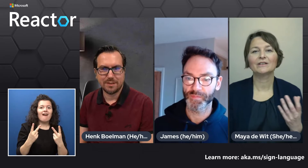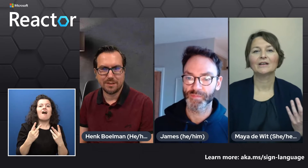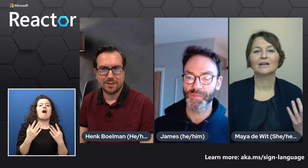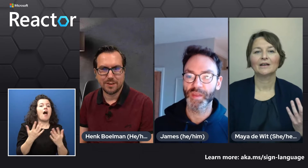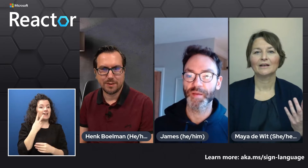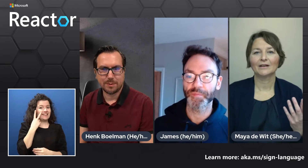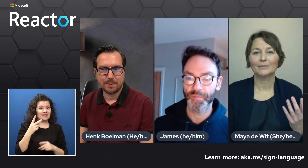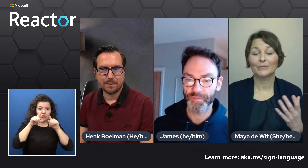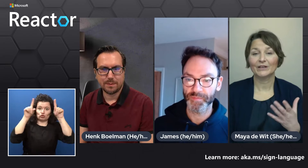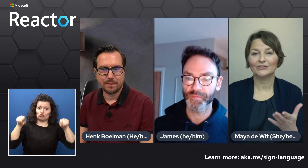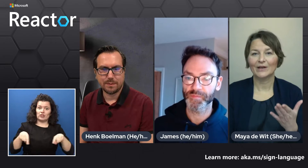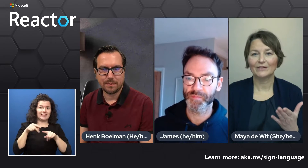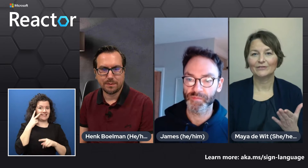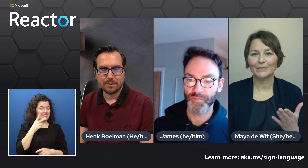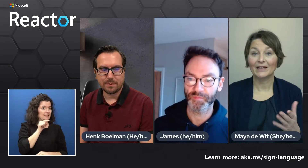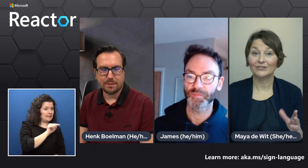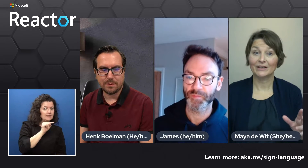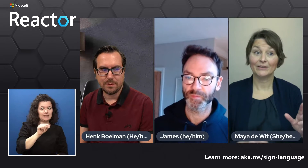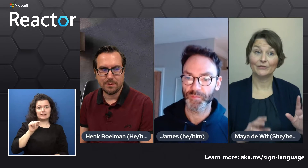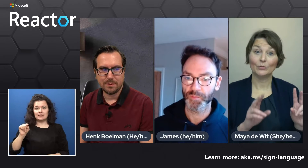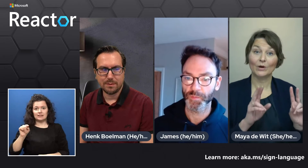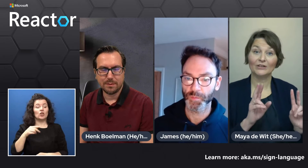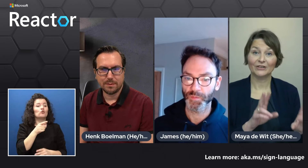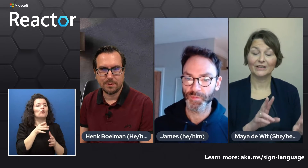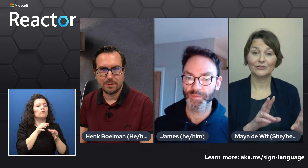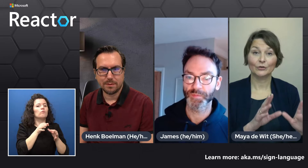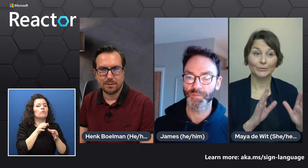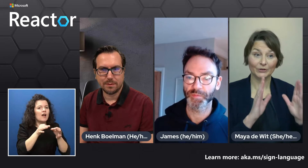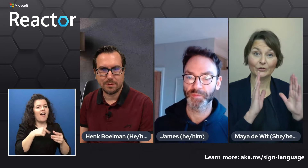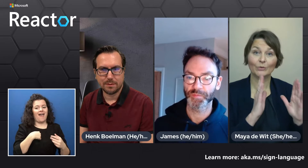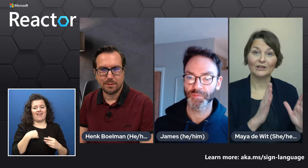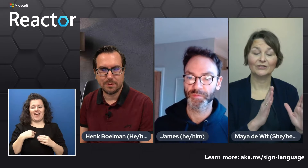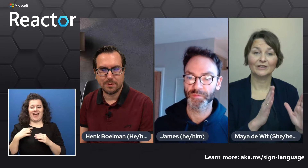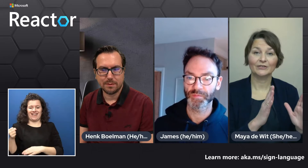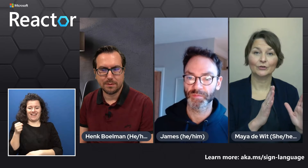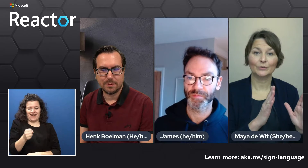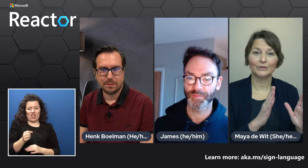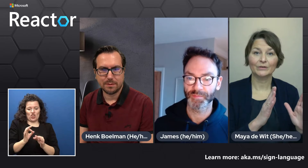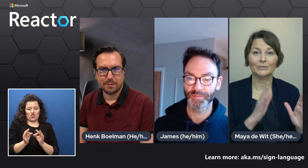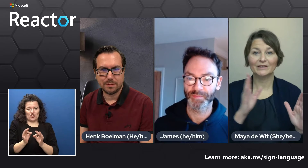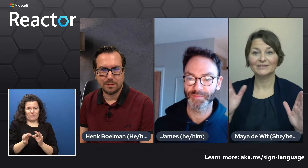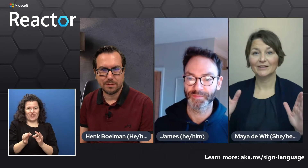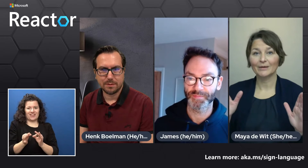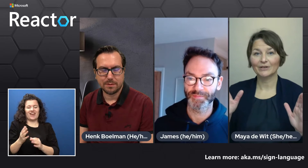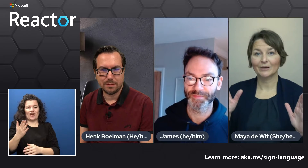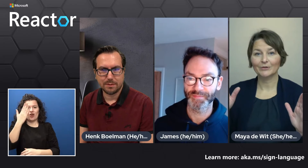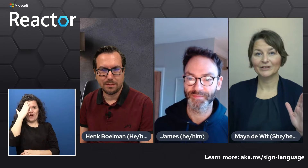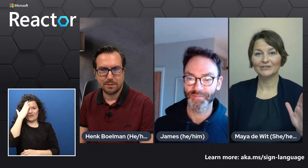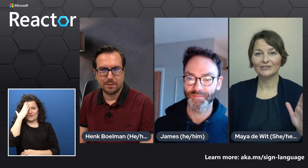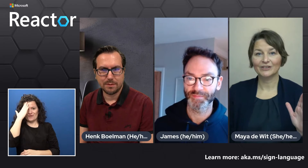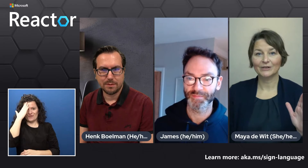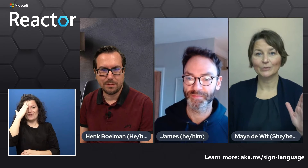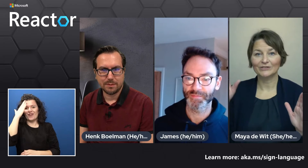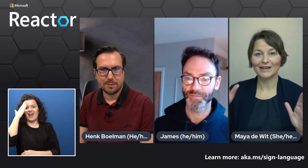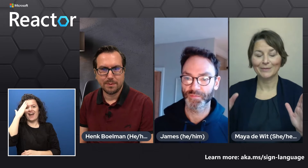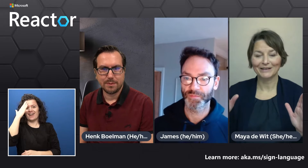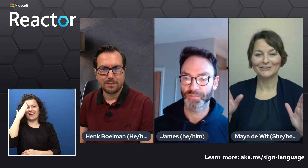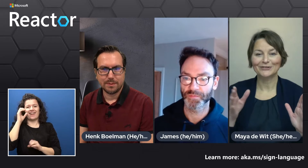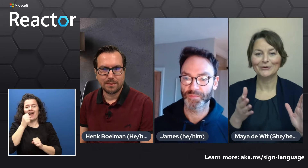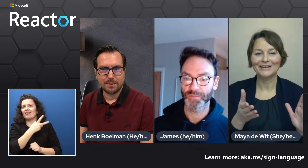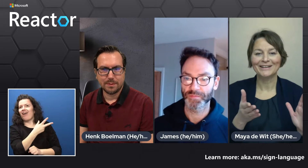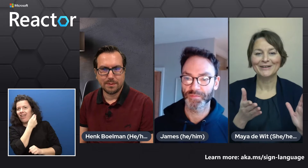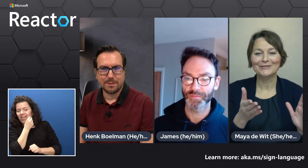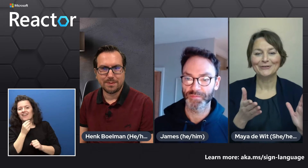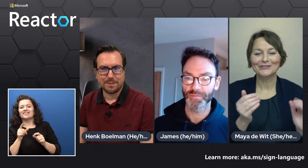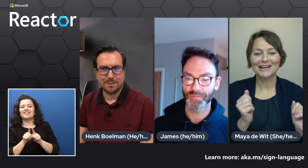interpretation. Because you have to imagine that if you're watching an interpreter, you're watching the interpreter, but at the same time, you need to see what's happening.